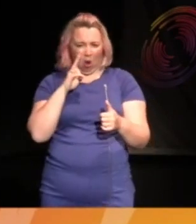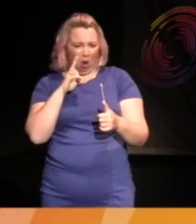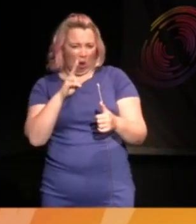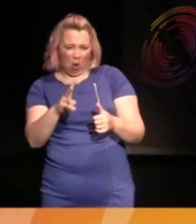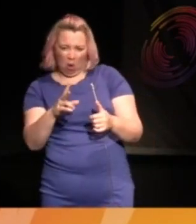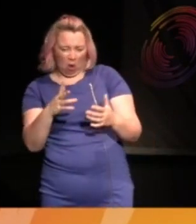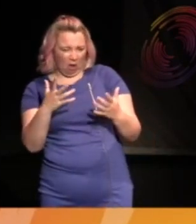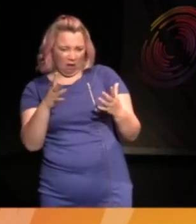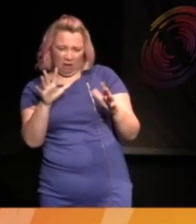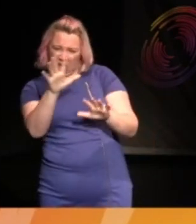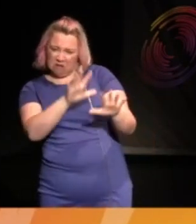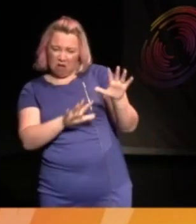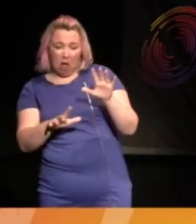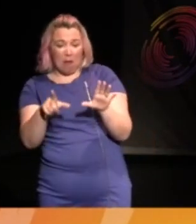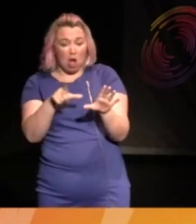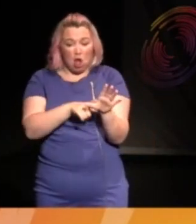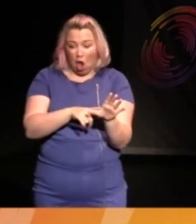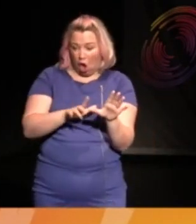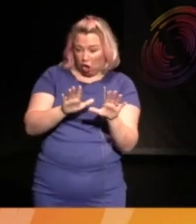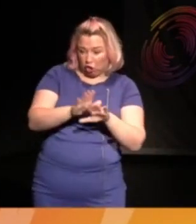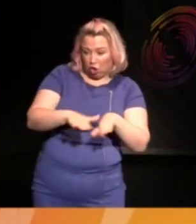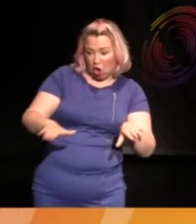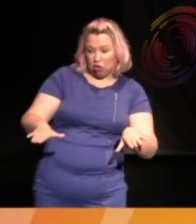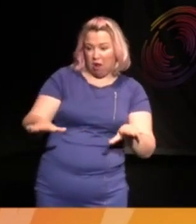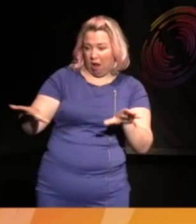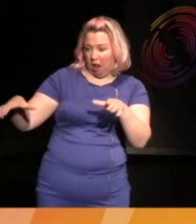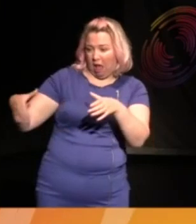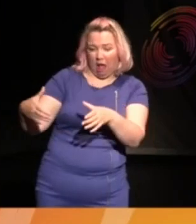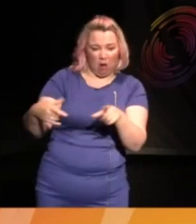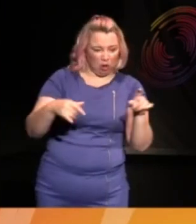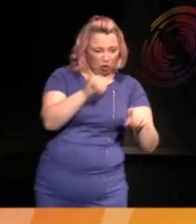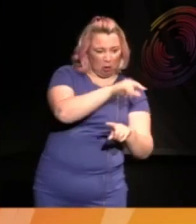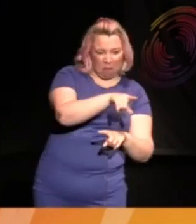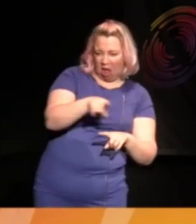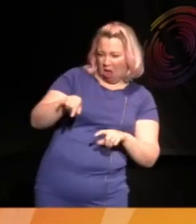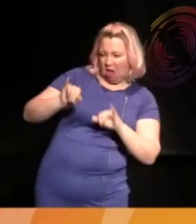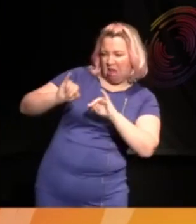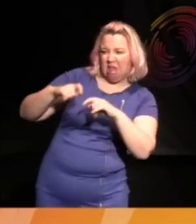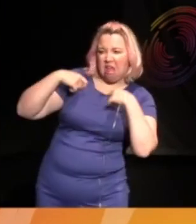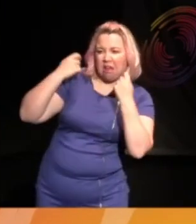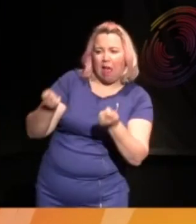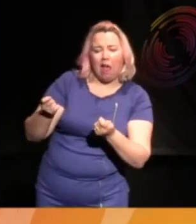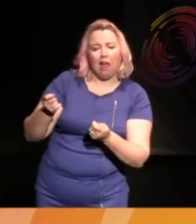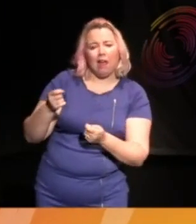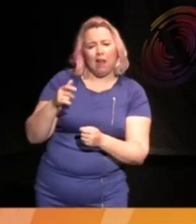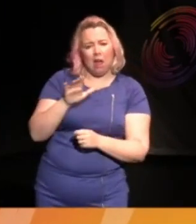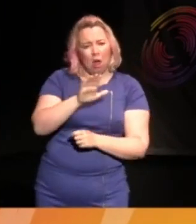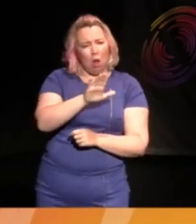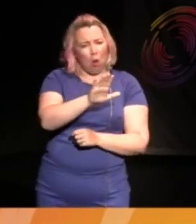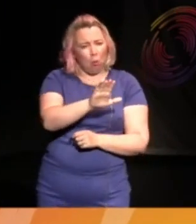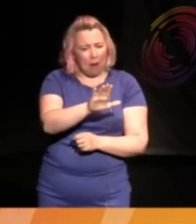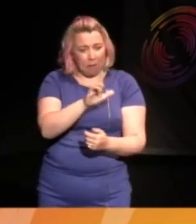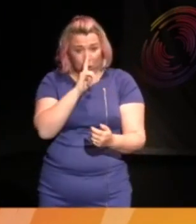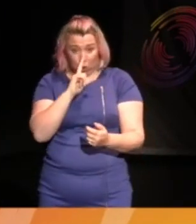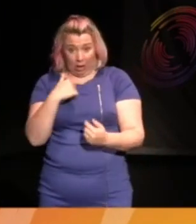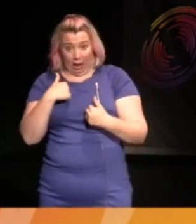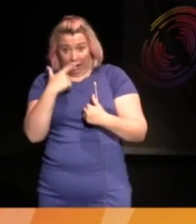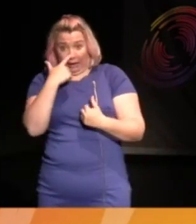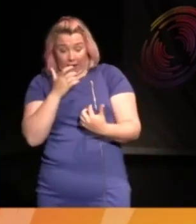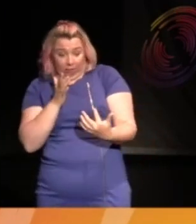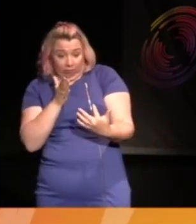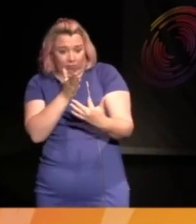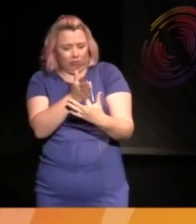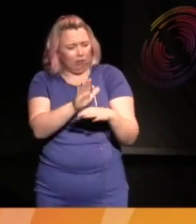it's like young kids hanging out outside together, it's just kind of like, actually, why are you stopping this person? Why are you stopping